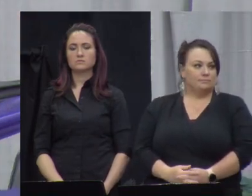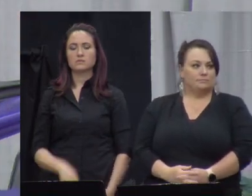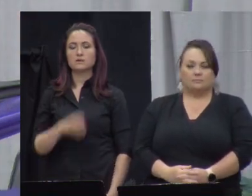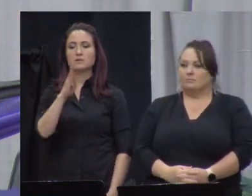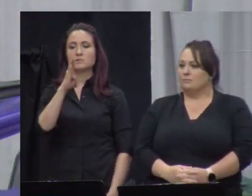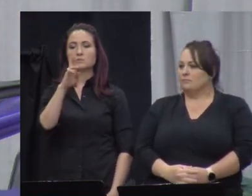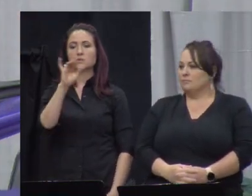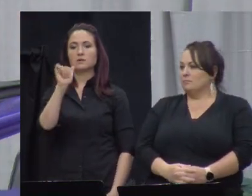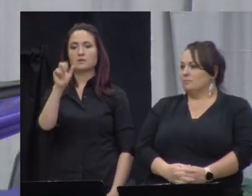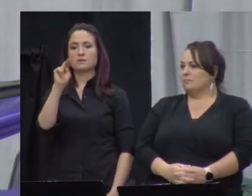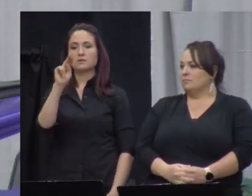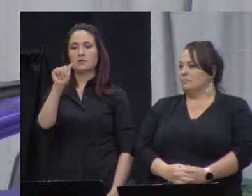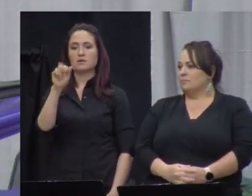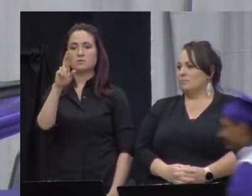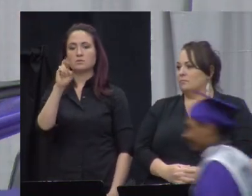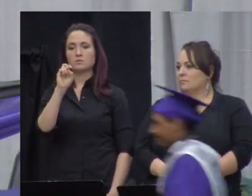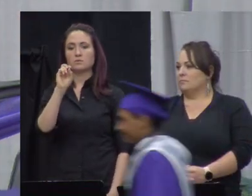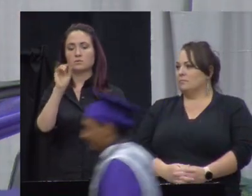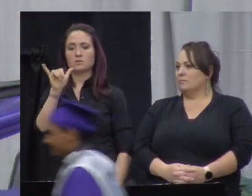Brianna Roybal.